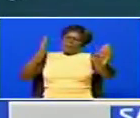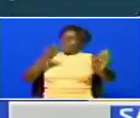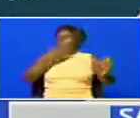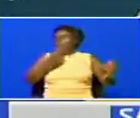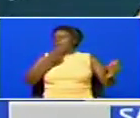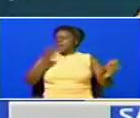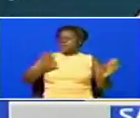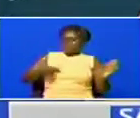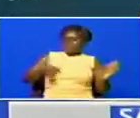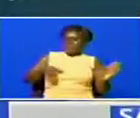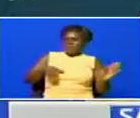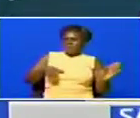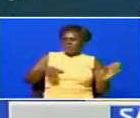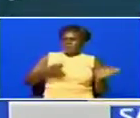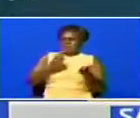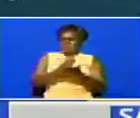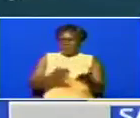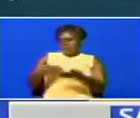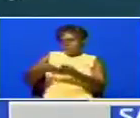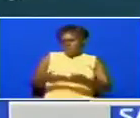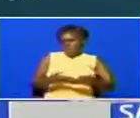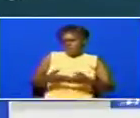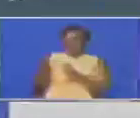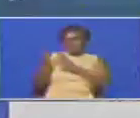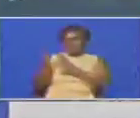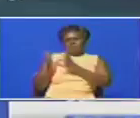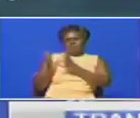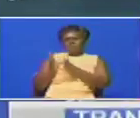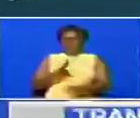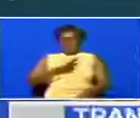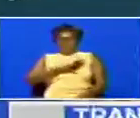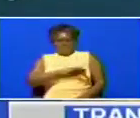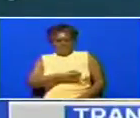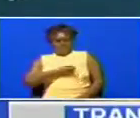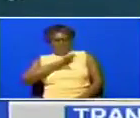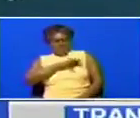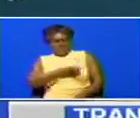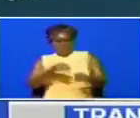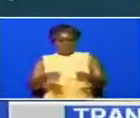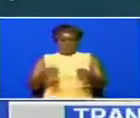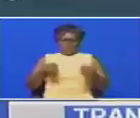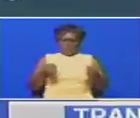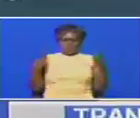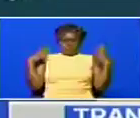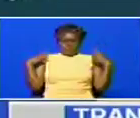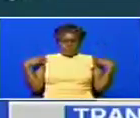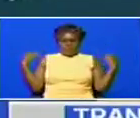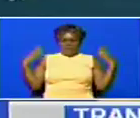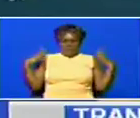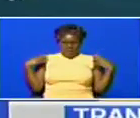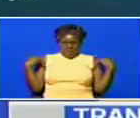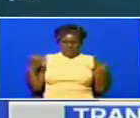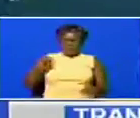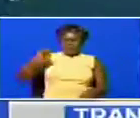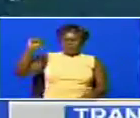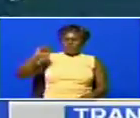and women, some carrying babies, all patiently waiting to exercise their